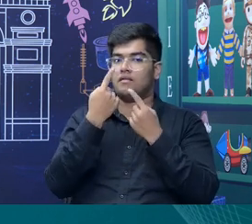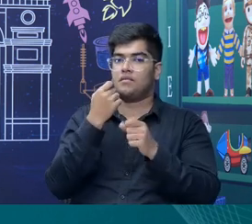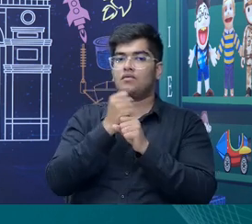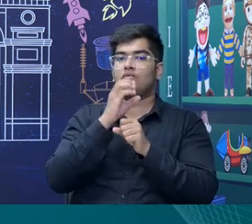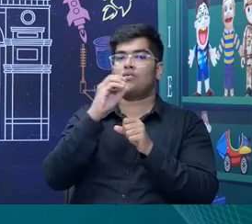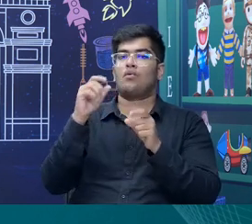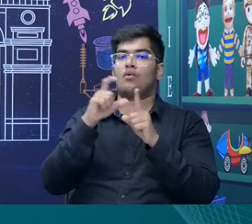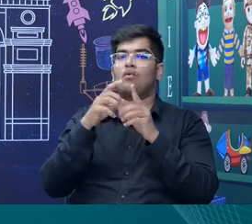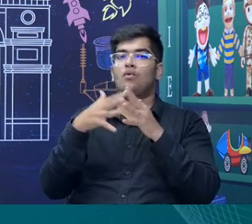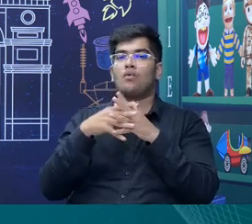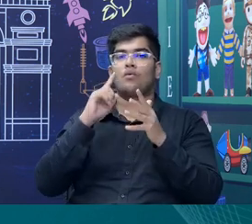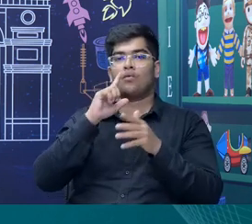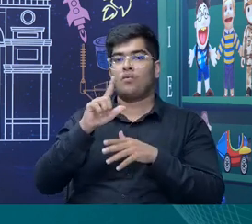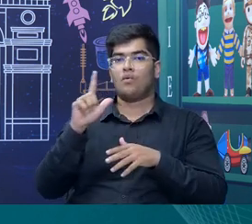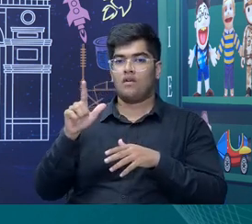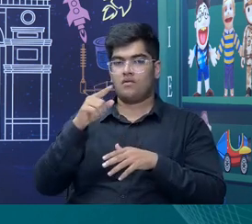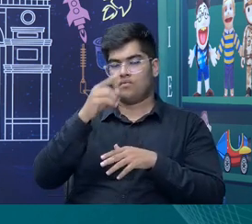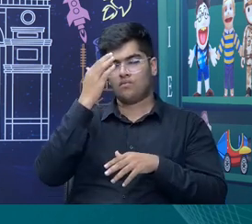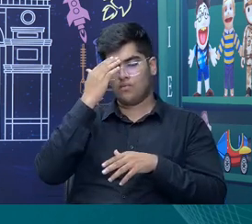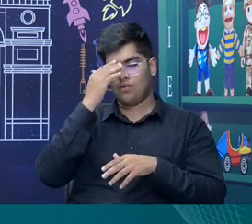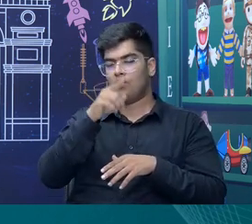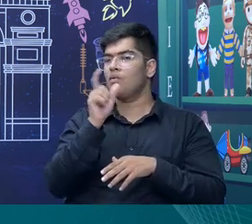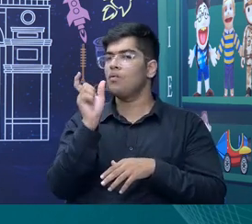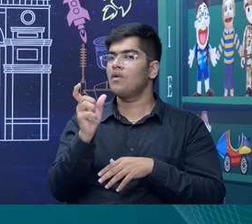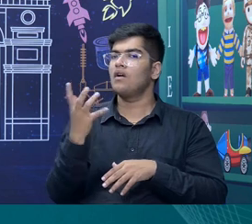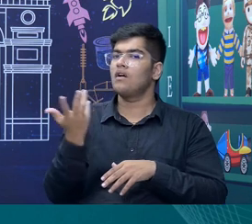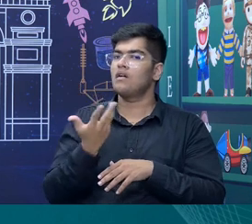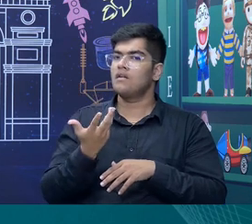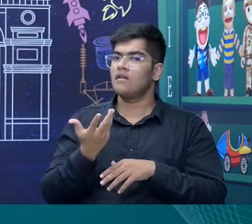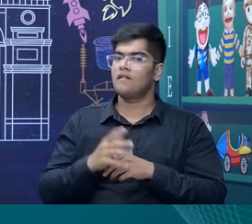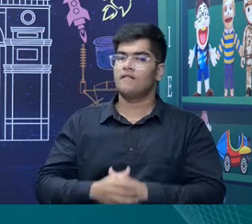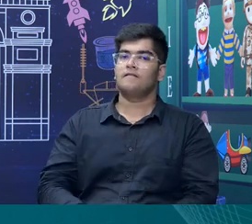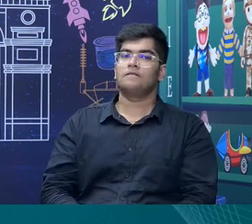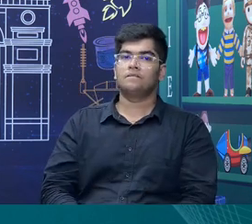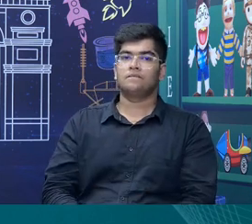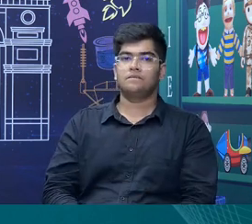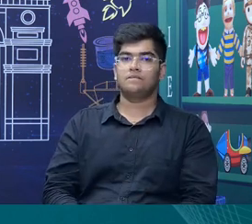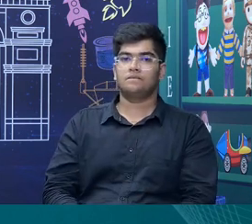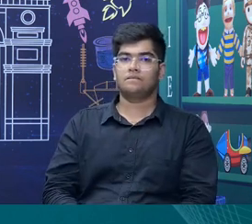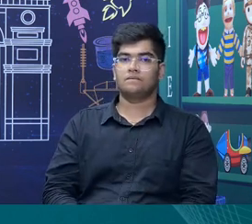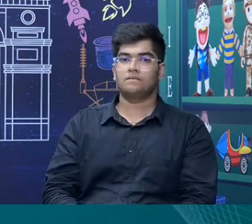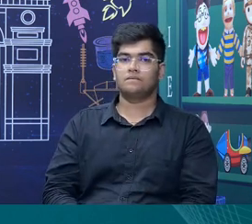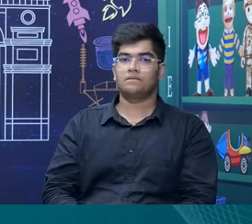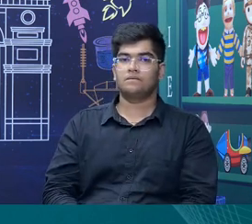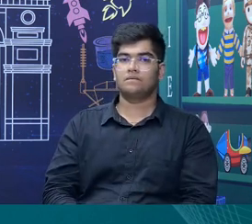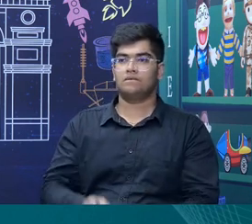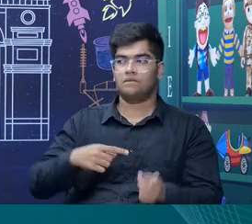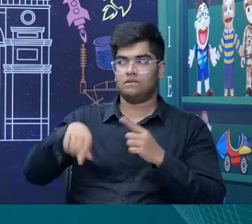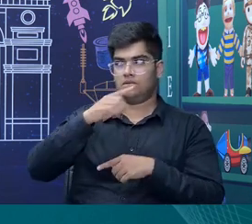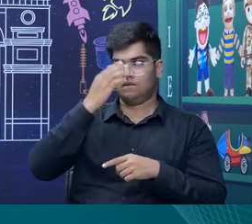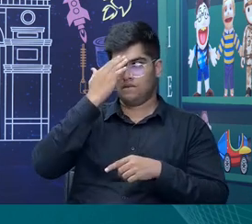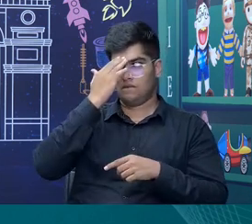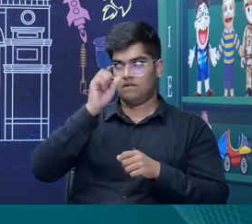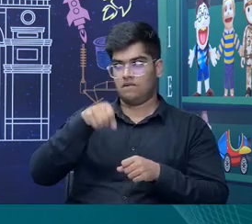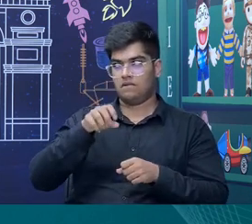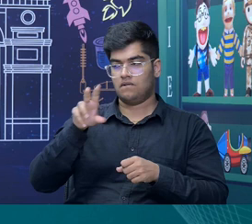I hope you are familiar with the accounting treatment of Goodwill or not are you aware or